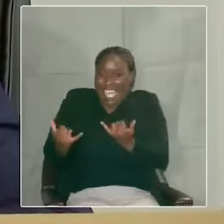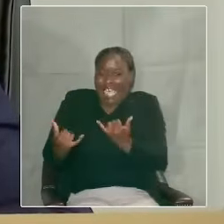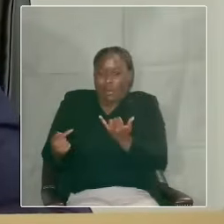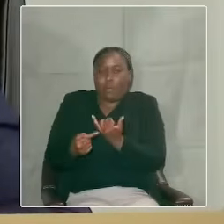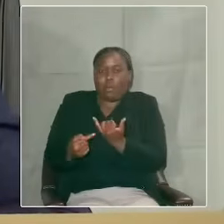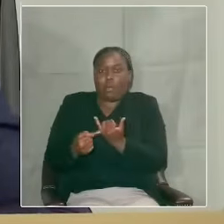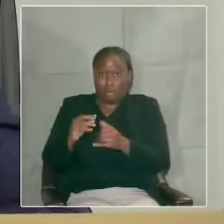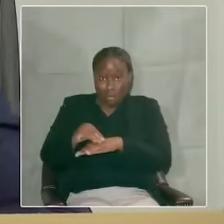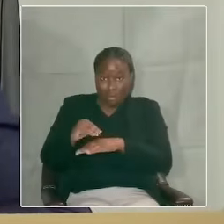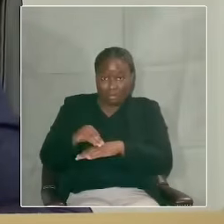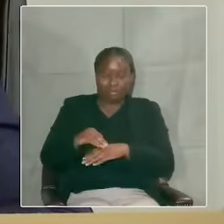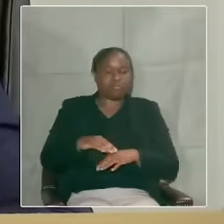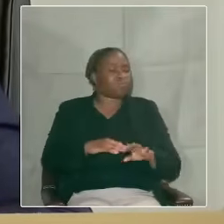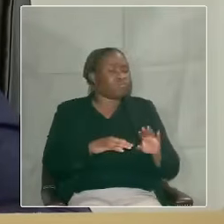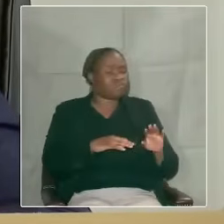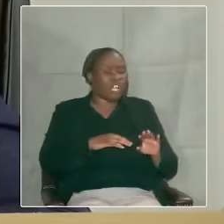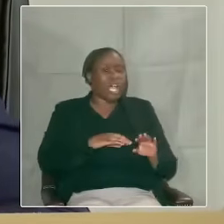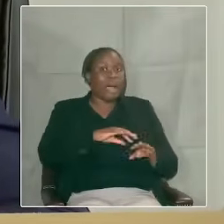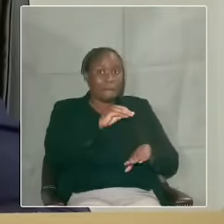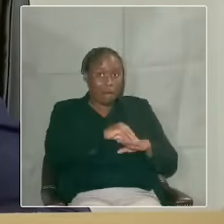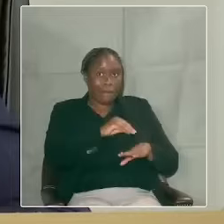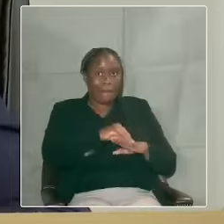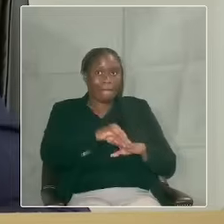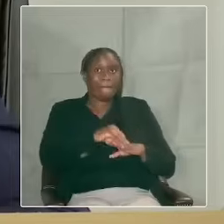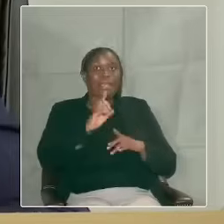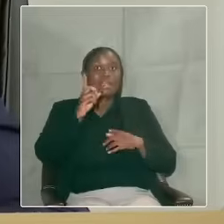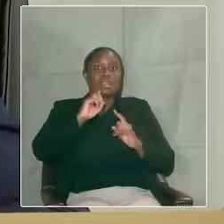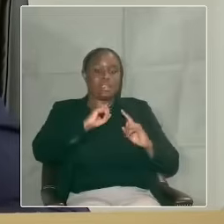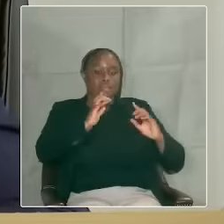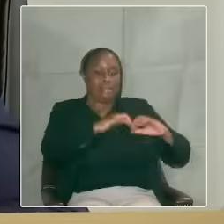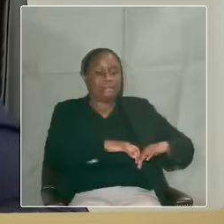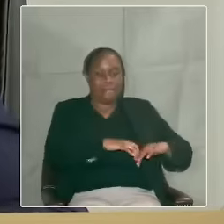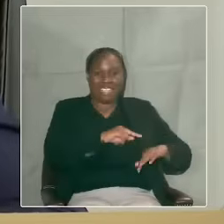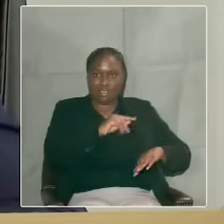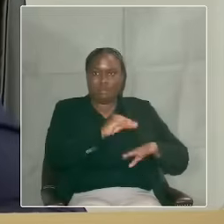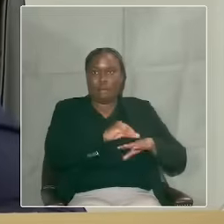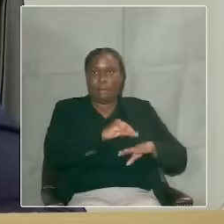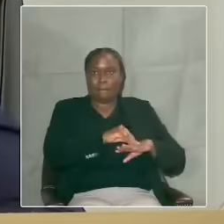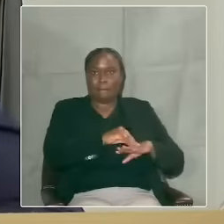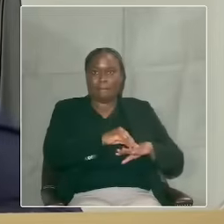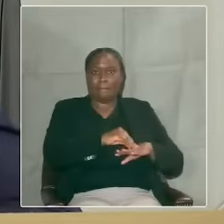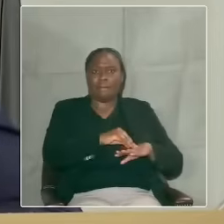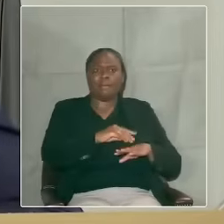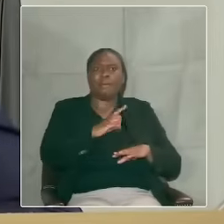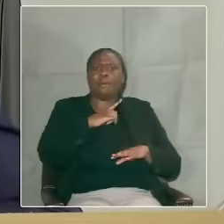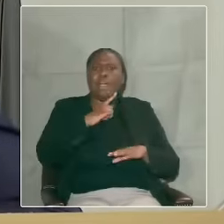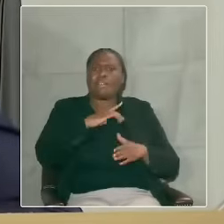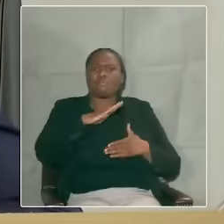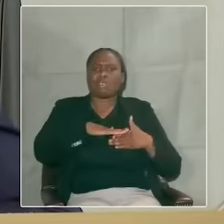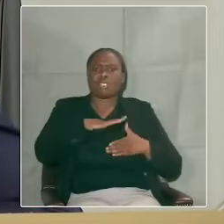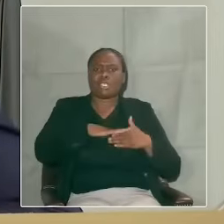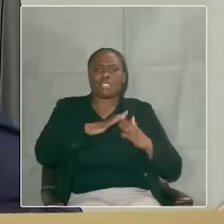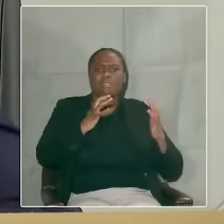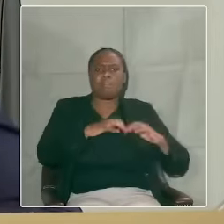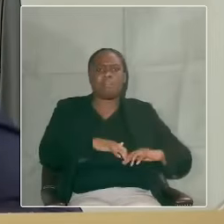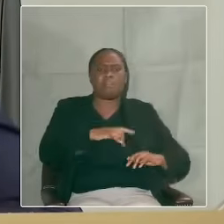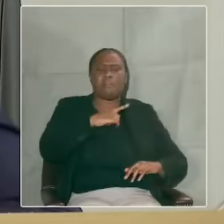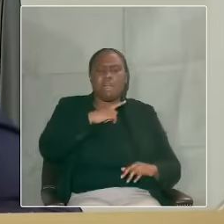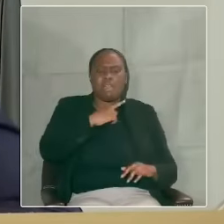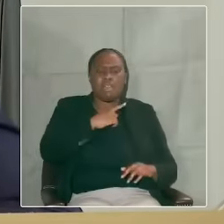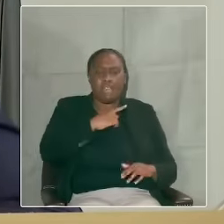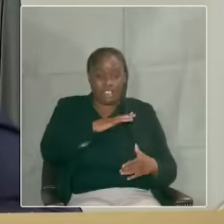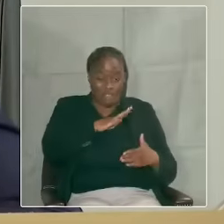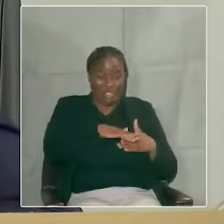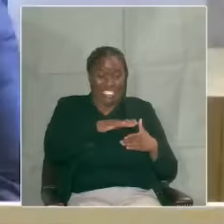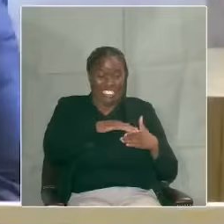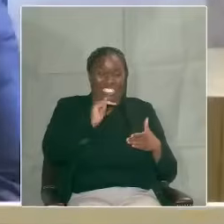Commissioner, there was also a concern about the disbandment. What informed the disbandment?